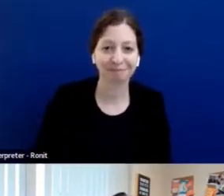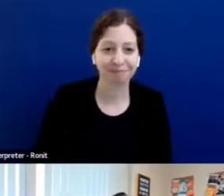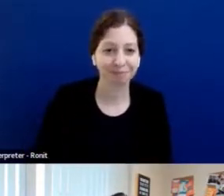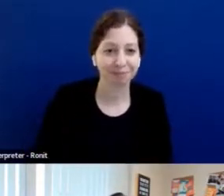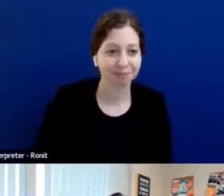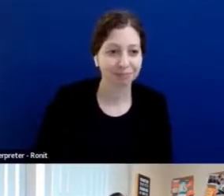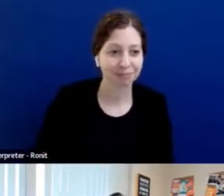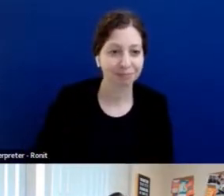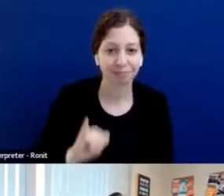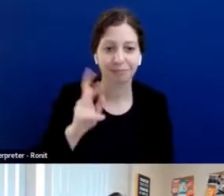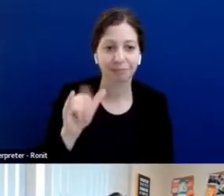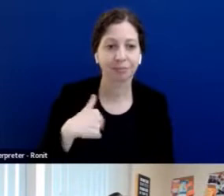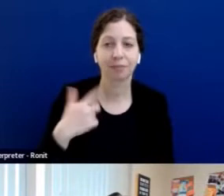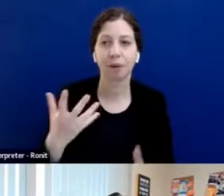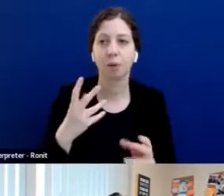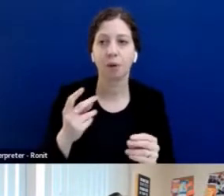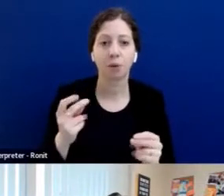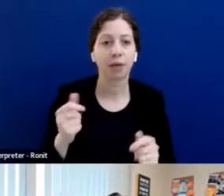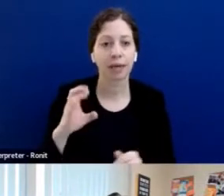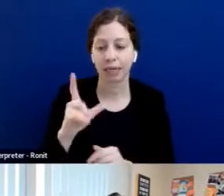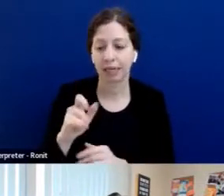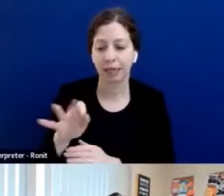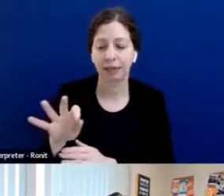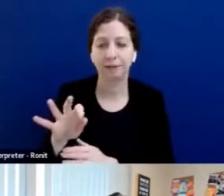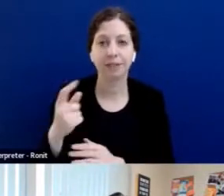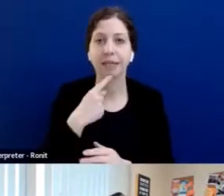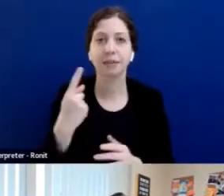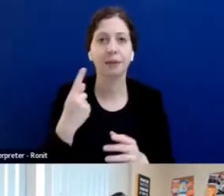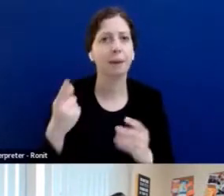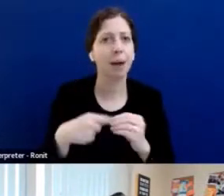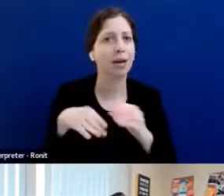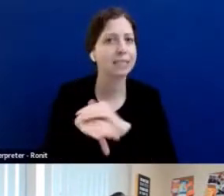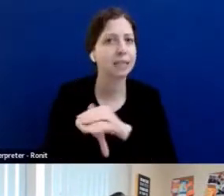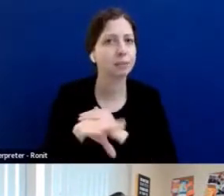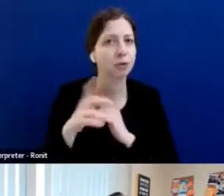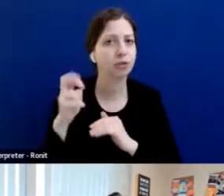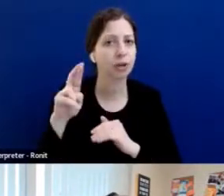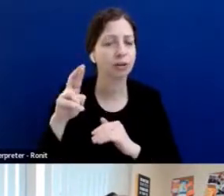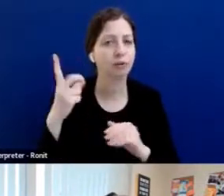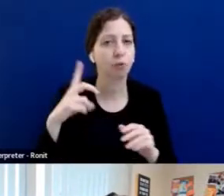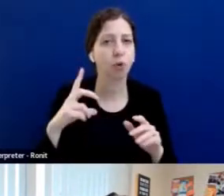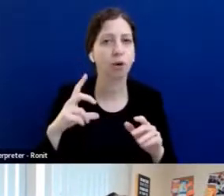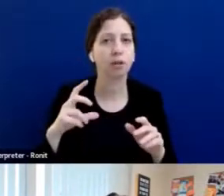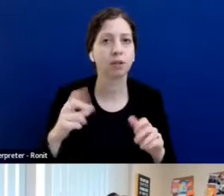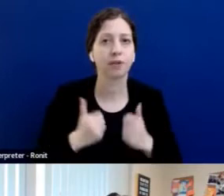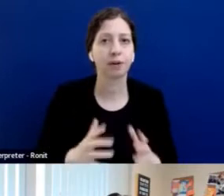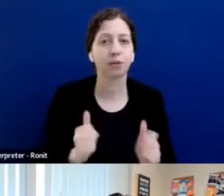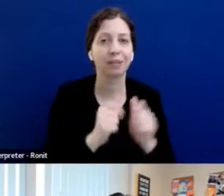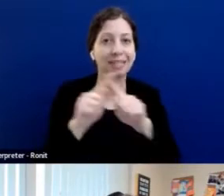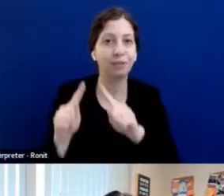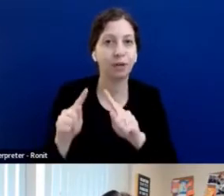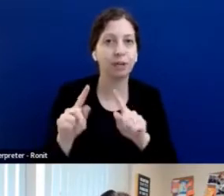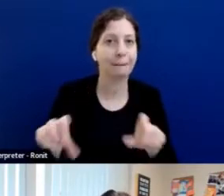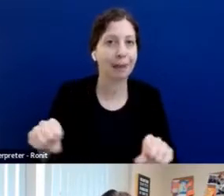want to quickly, Cliff put something in the chat about accessible shelters for survivors with different abilities. And I'm pretty certain